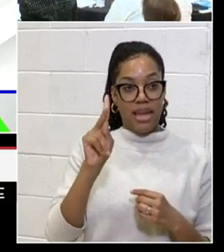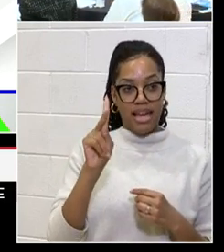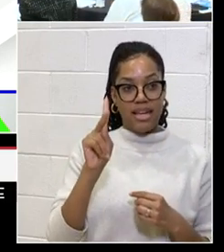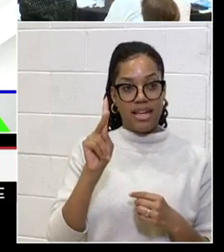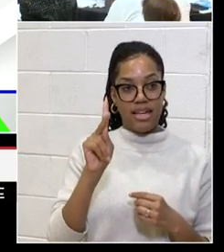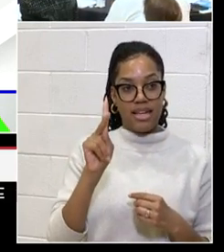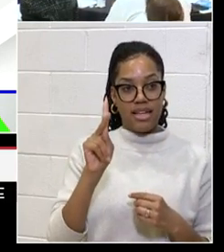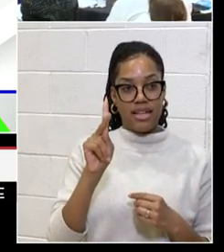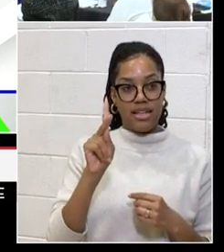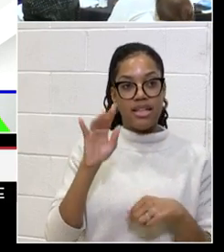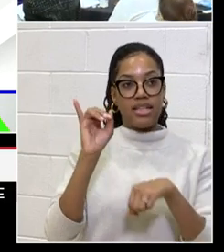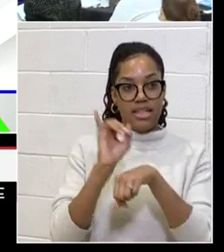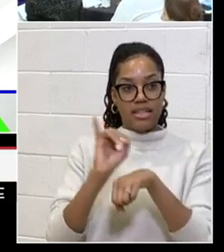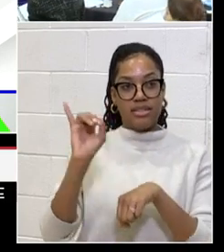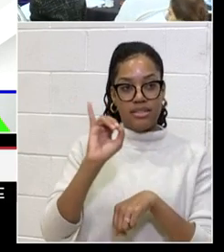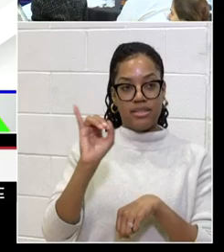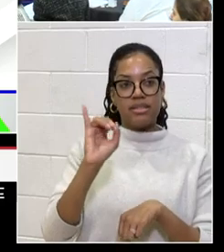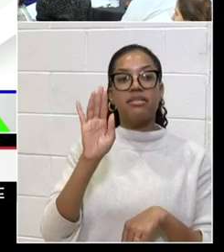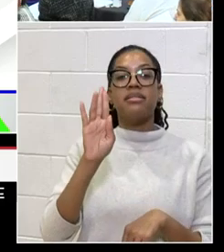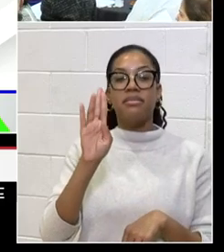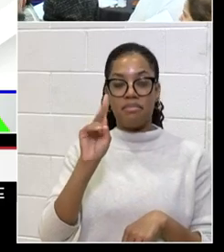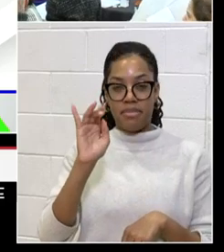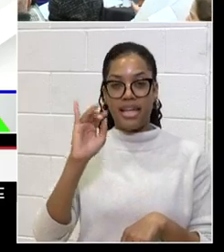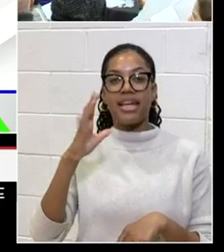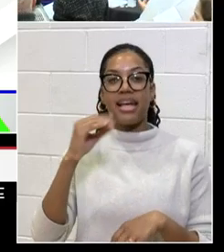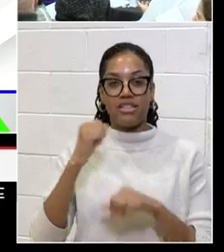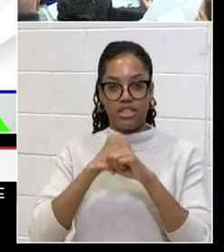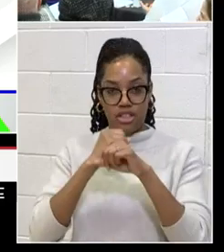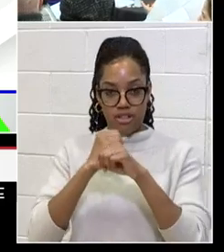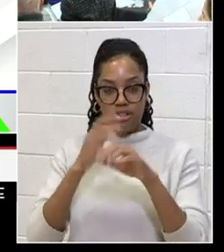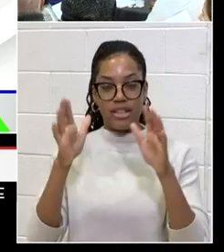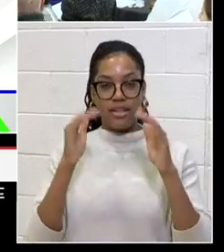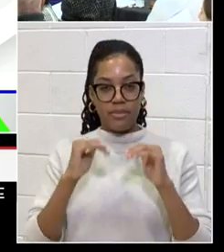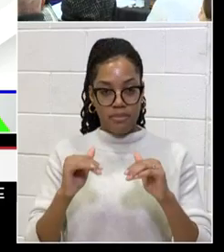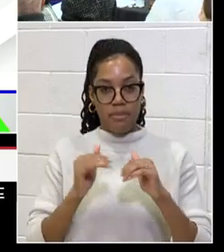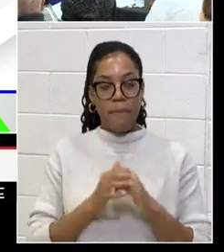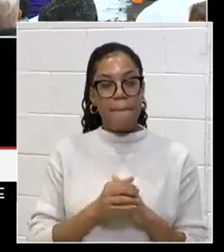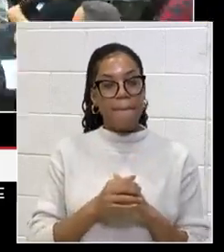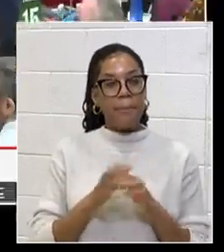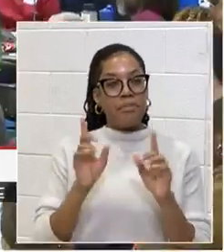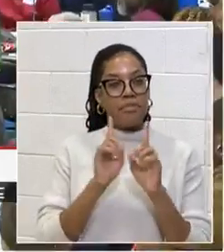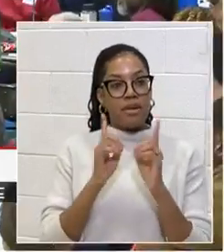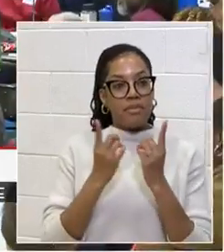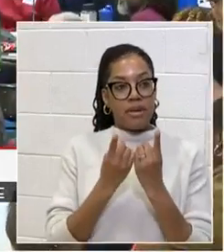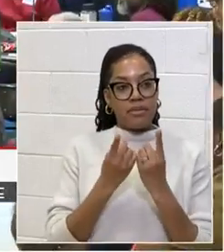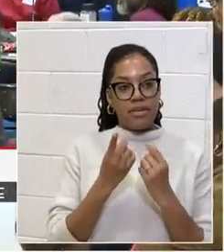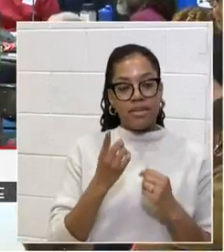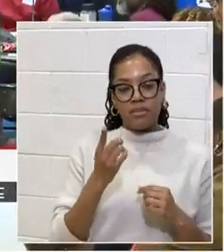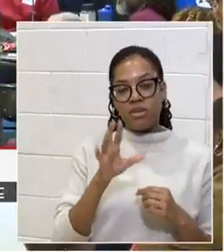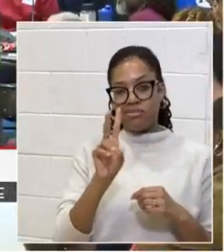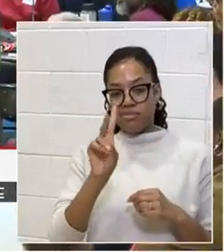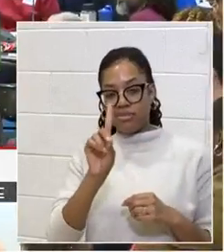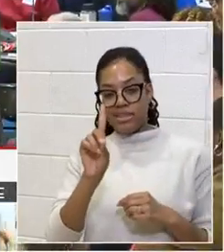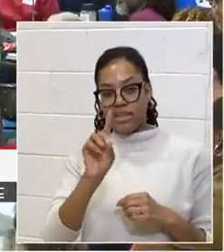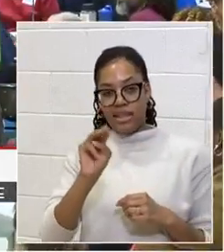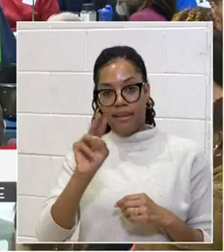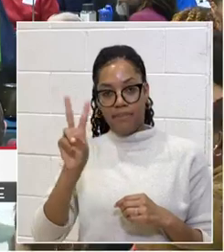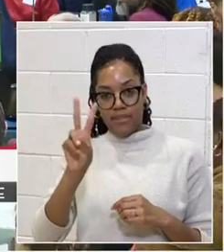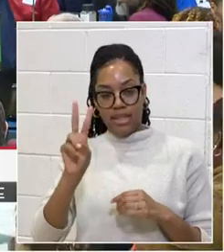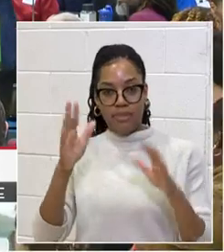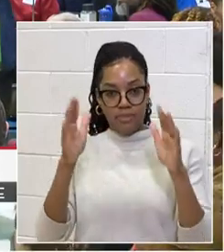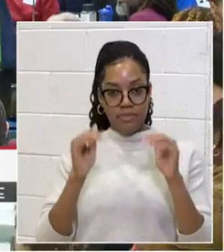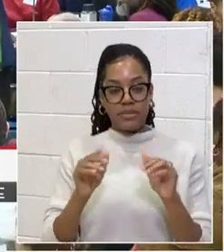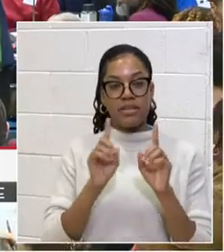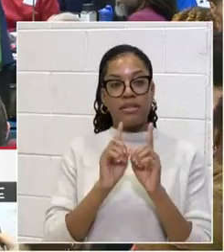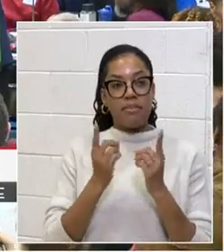Department of Motor Vehicles, Director Robinson. Department for Hired Vehicles, and the